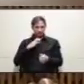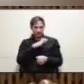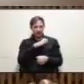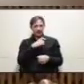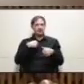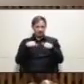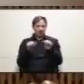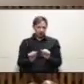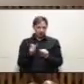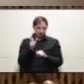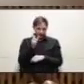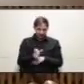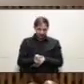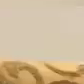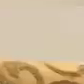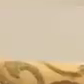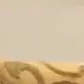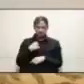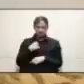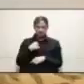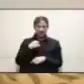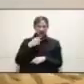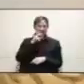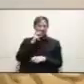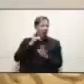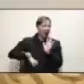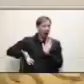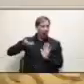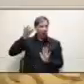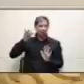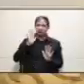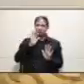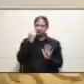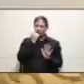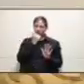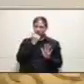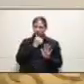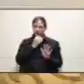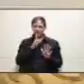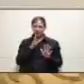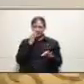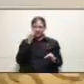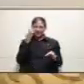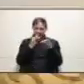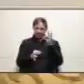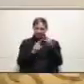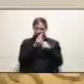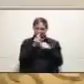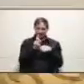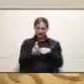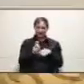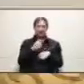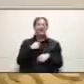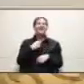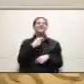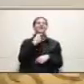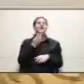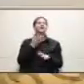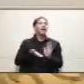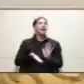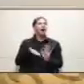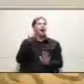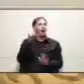committee. Am I too loud? No, I'm just asking simple questions, so pardon